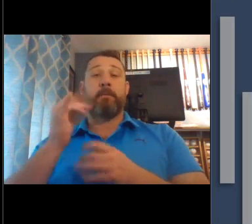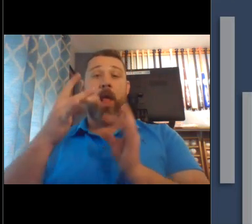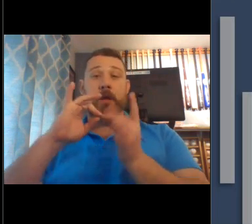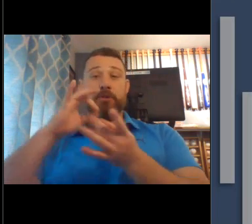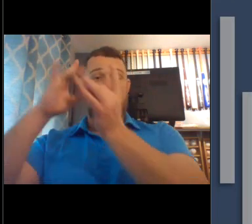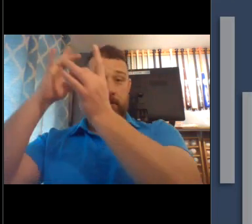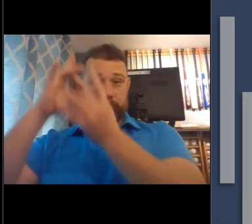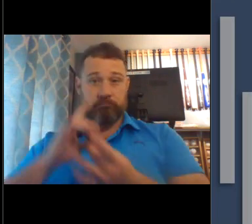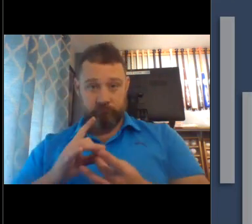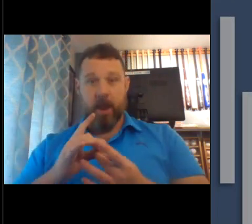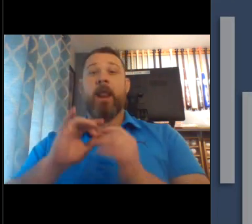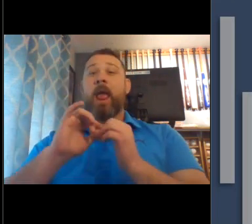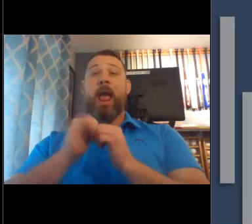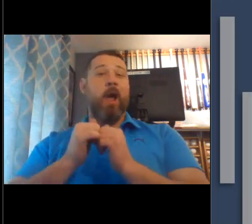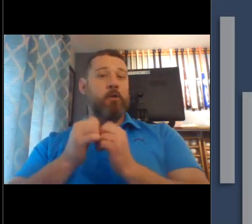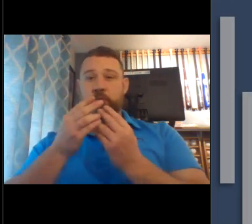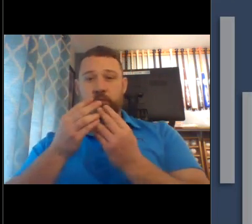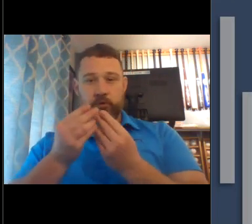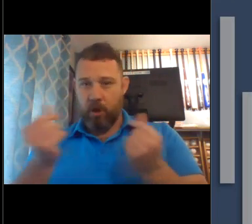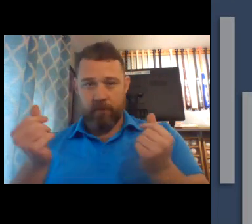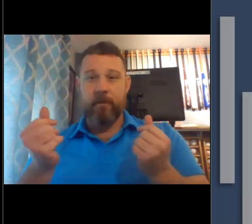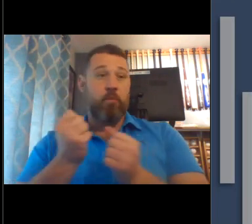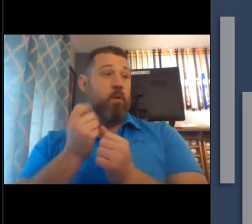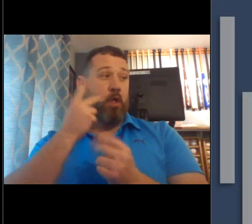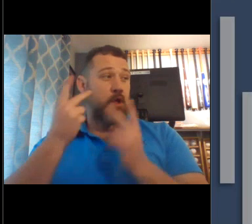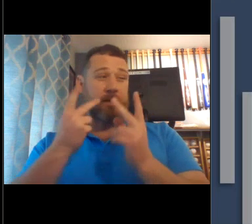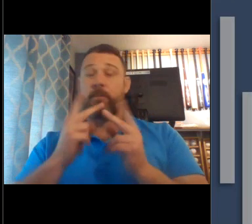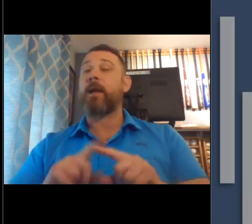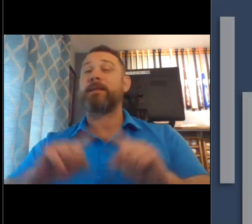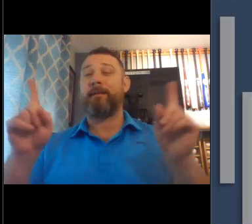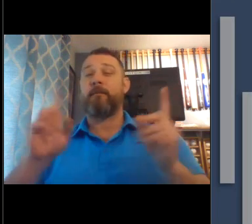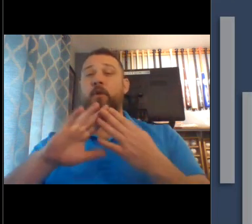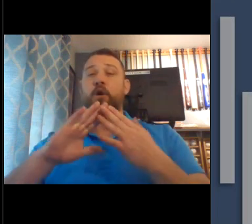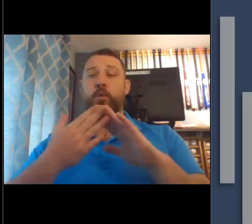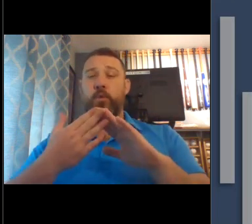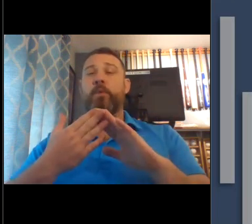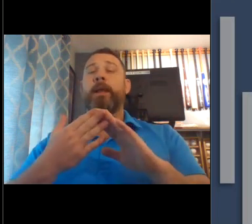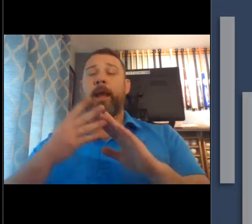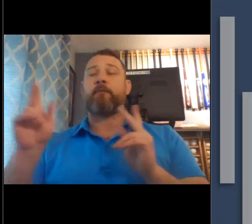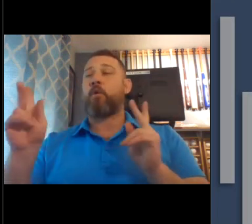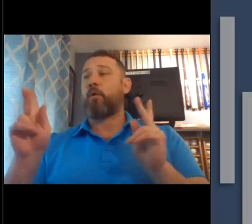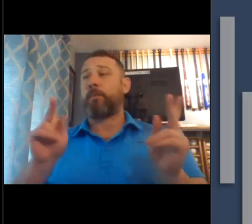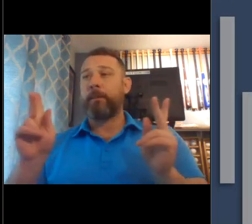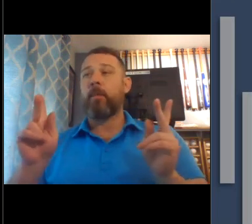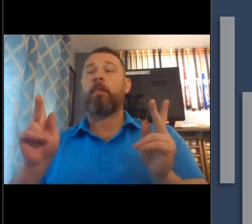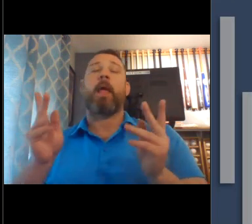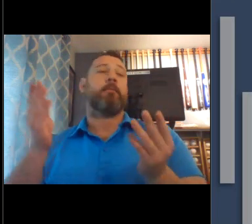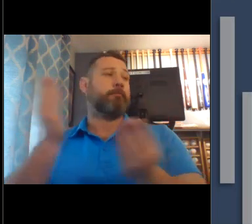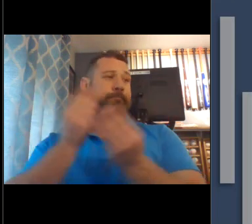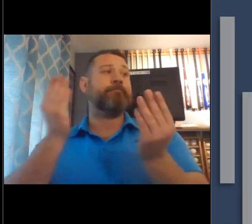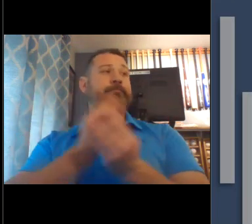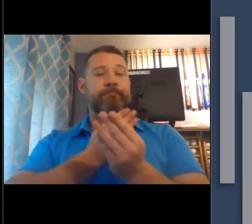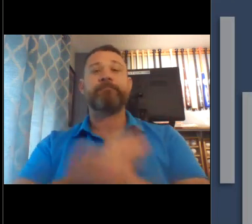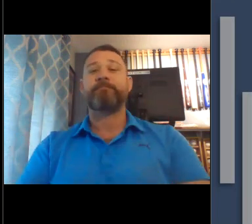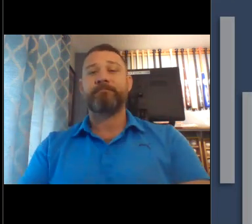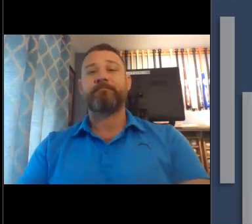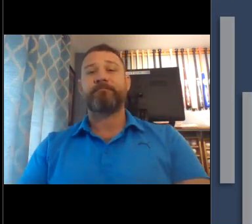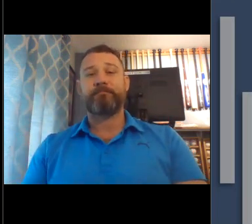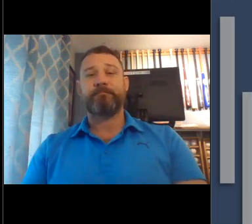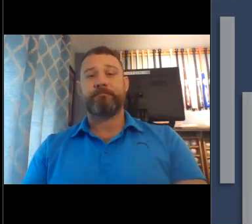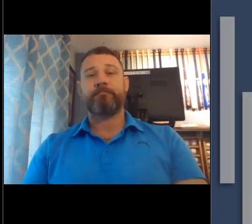at any solution we can to make a difference for our communities as well as for people and actually to move the goods through the area. Anything else to add, Thank you.